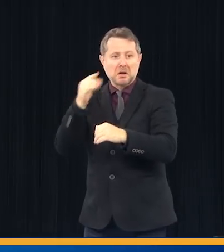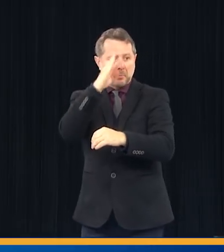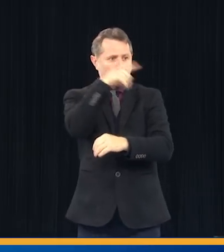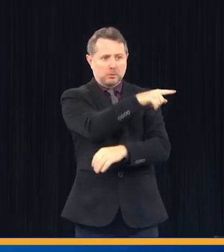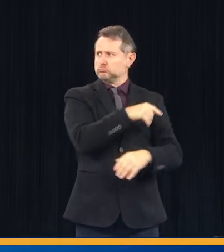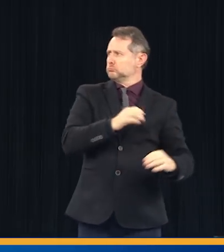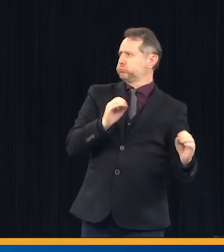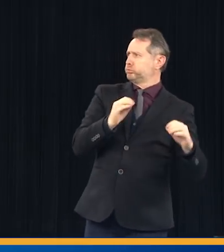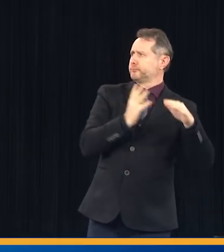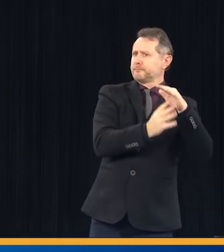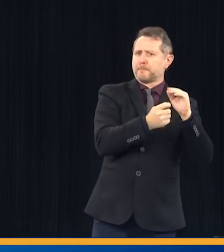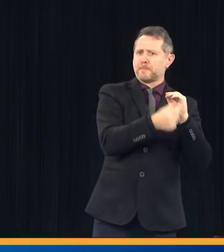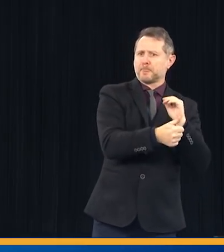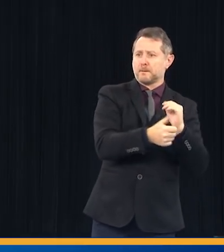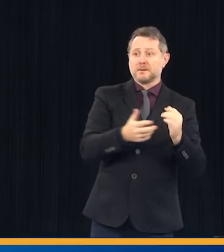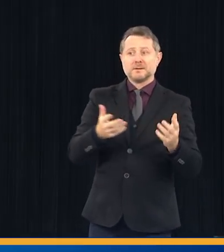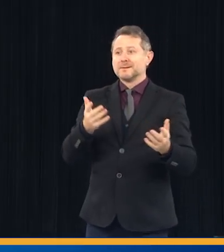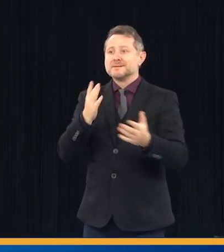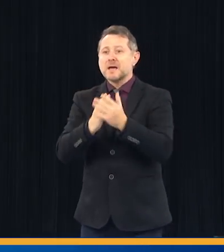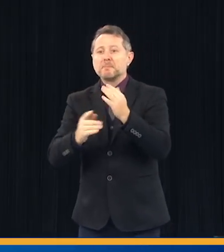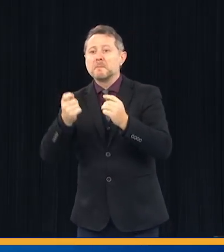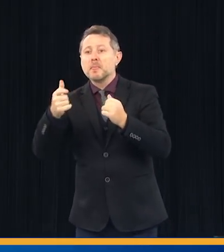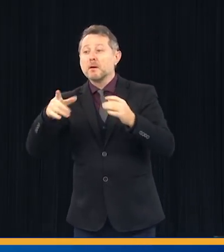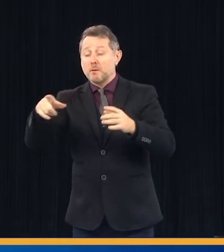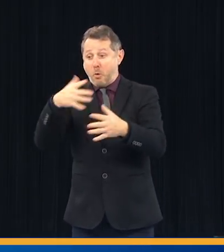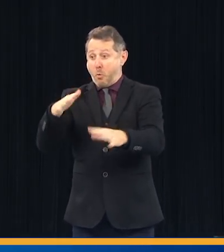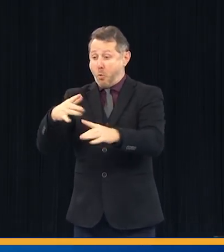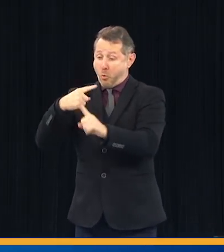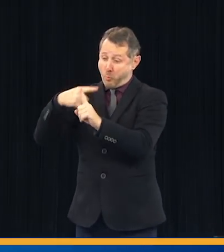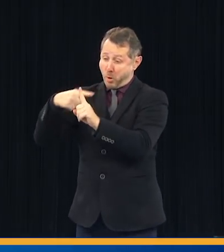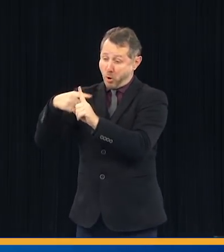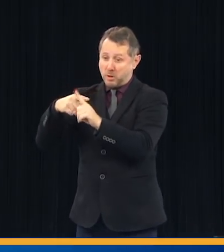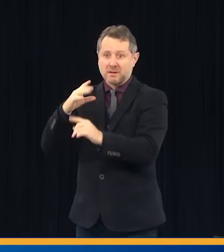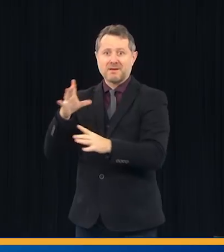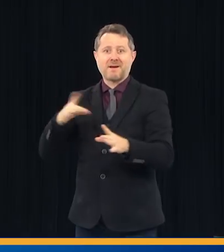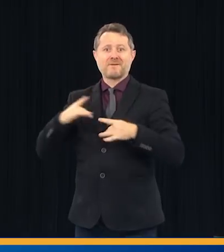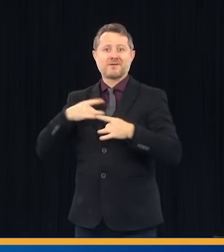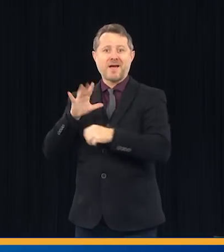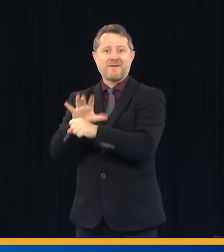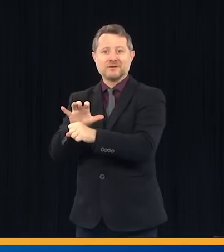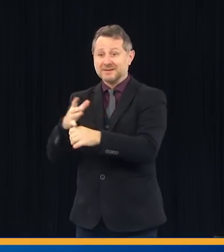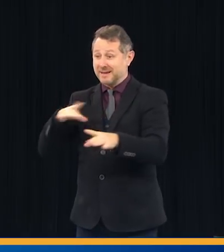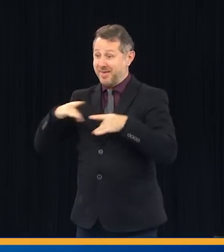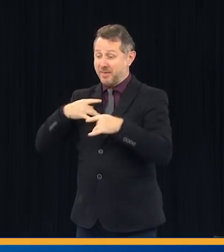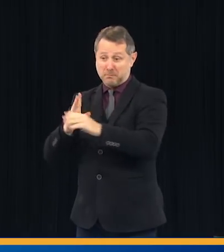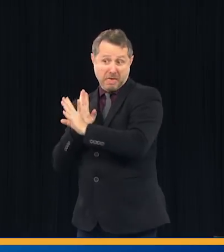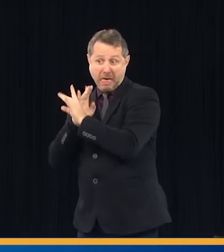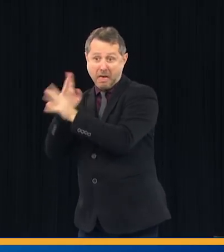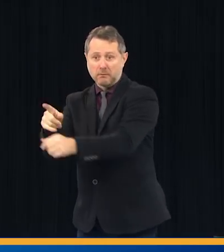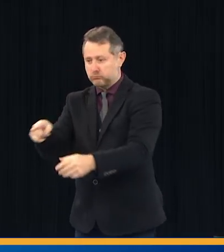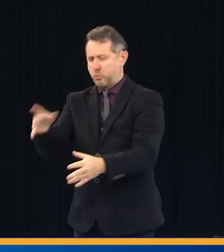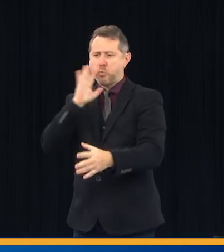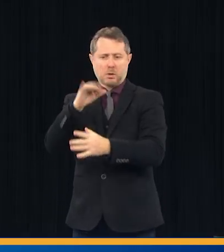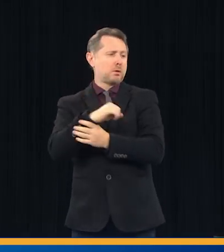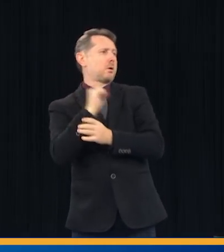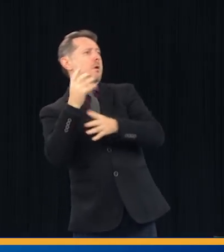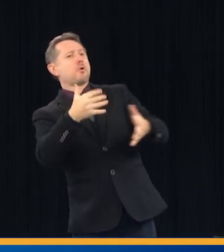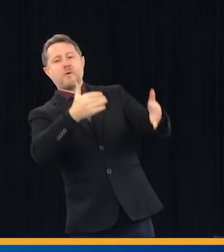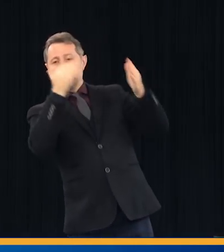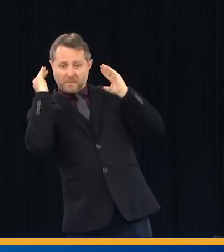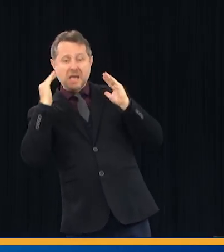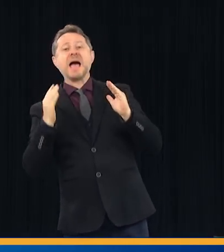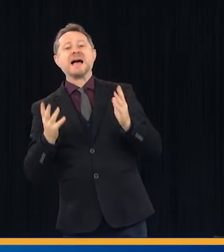or because that's a hot zone, cluster zone, that hospital gets overwhelmed. All right,